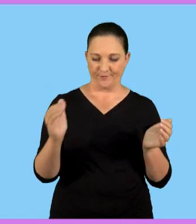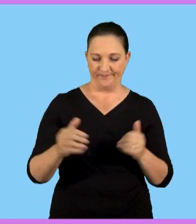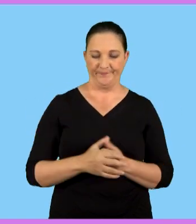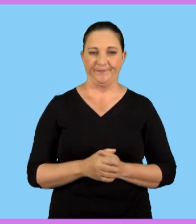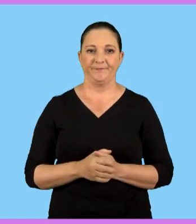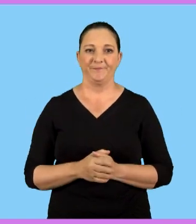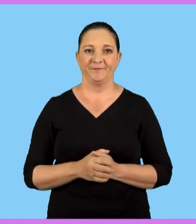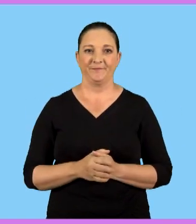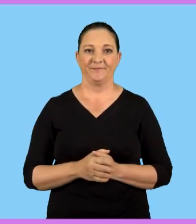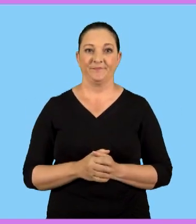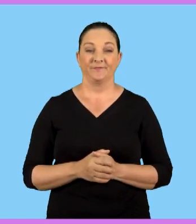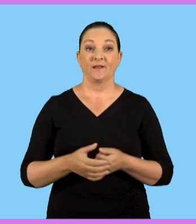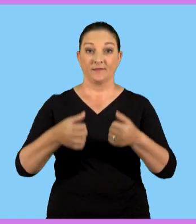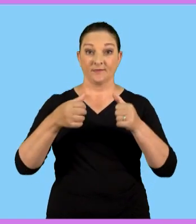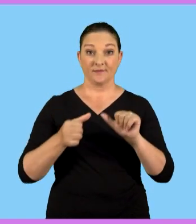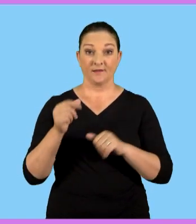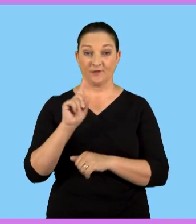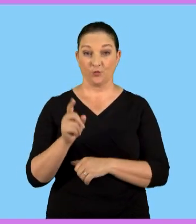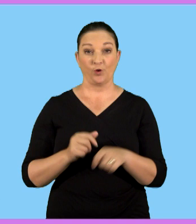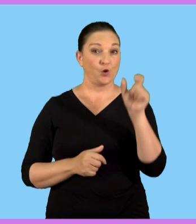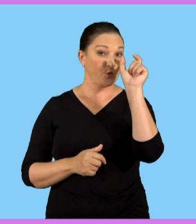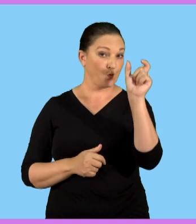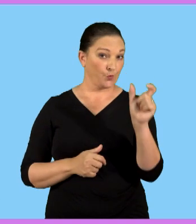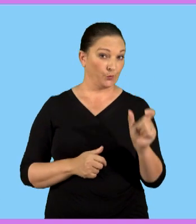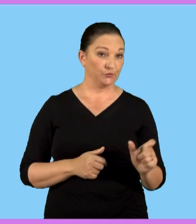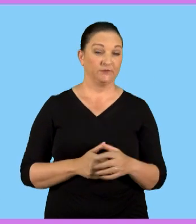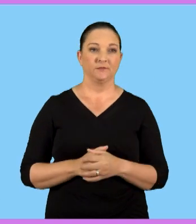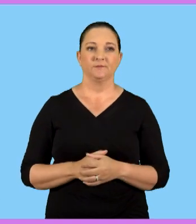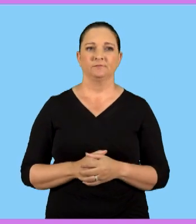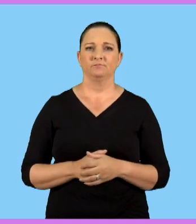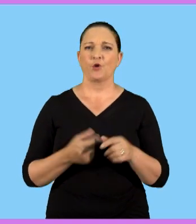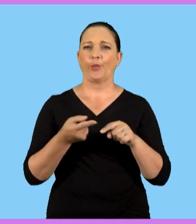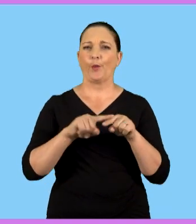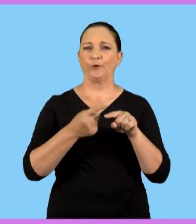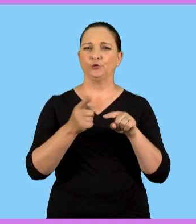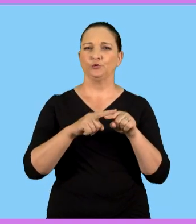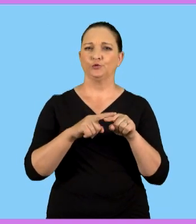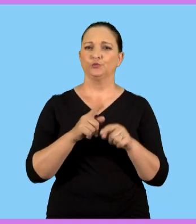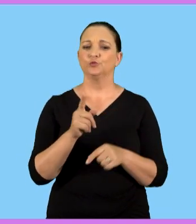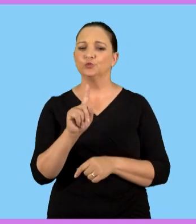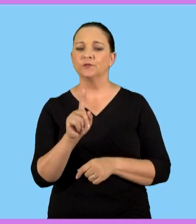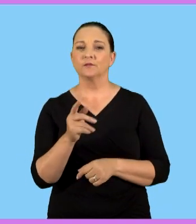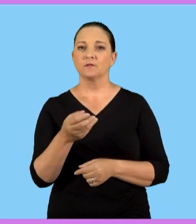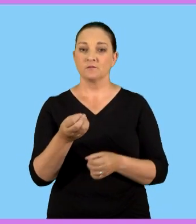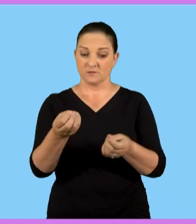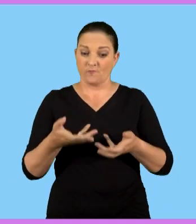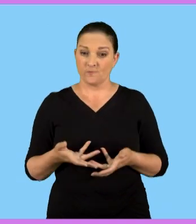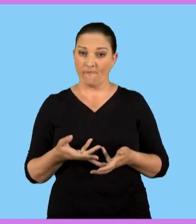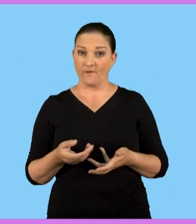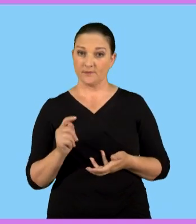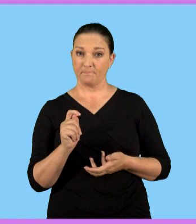statements. Then, the words we looked at, commission, a fee charged for